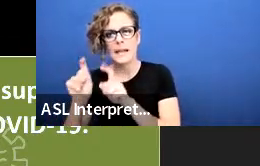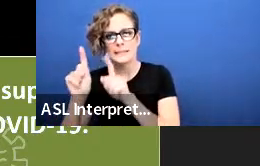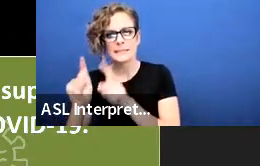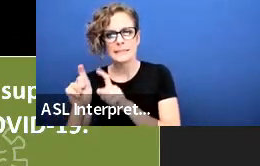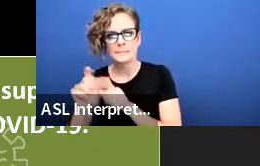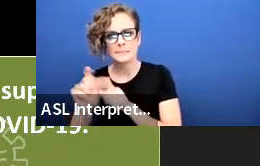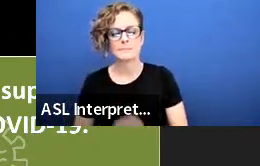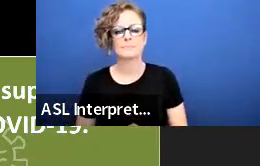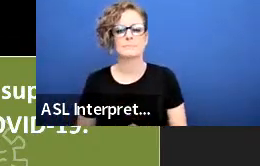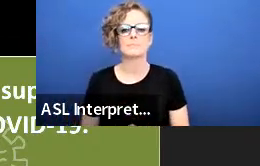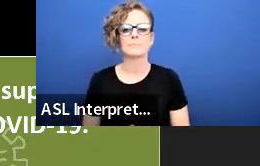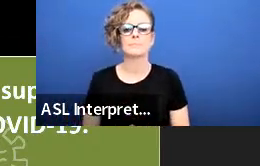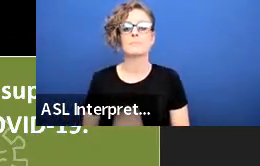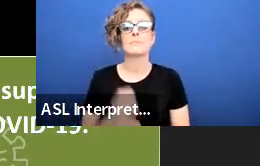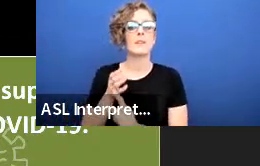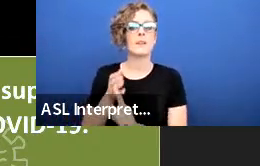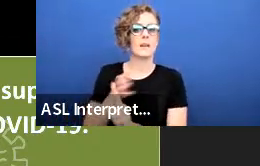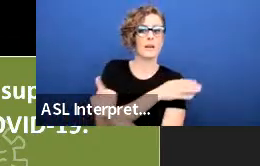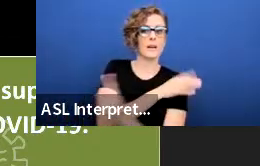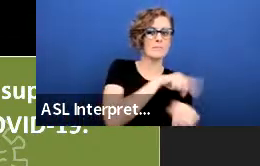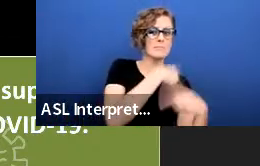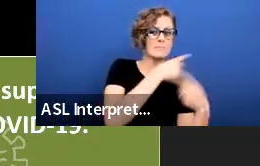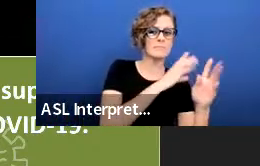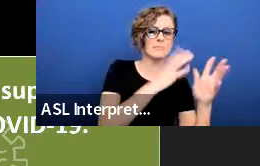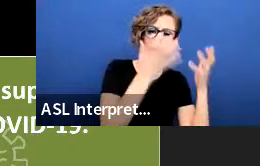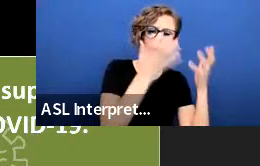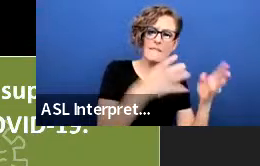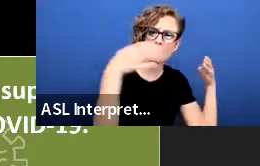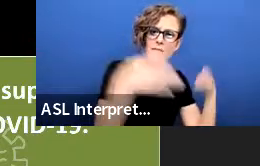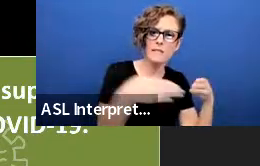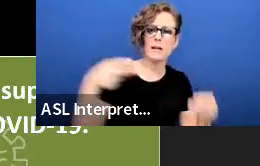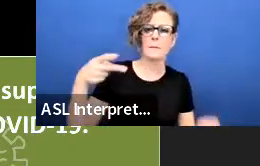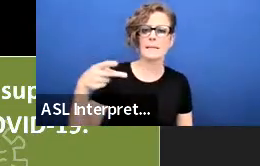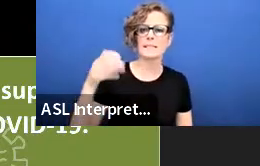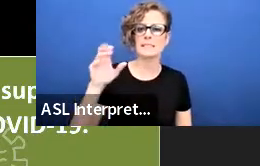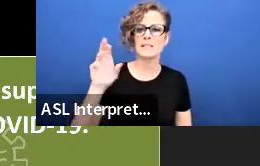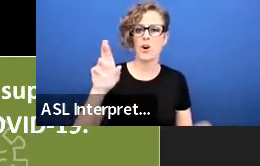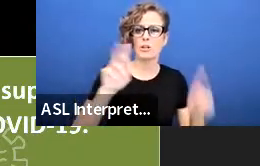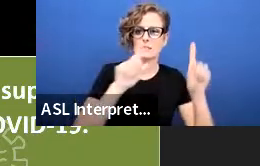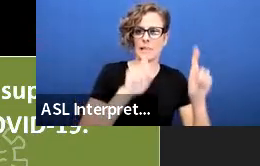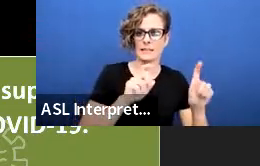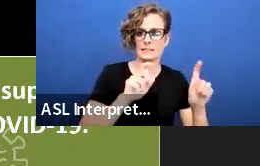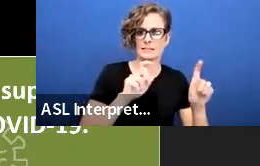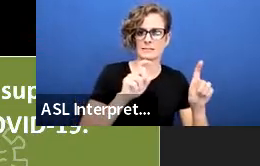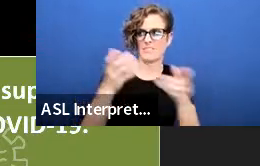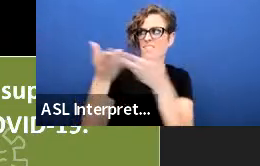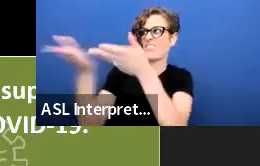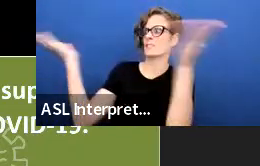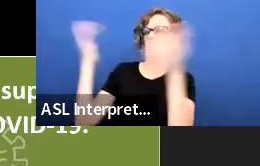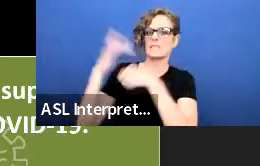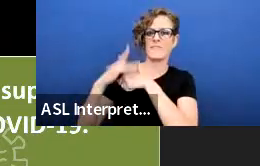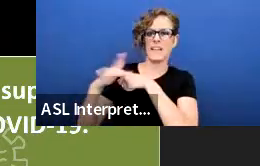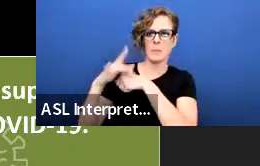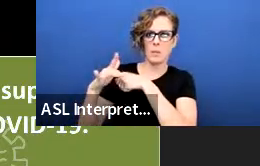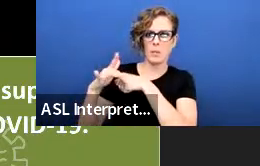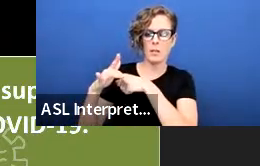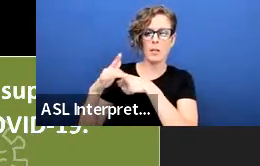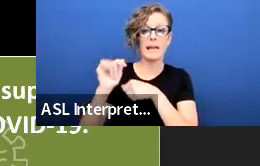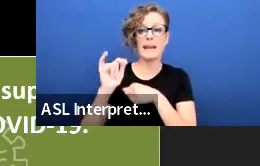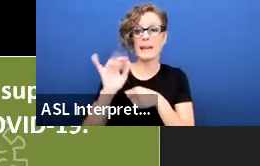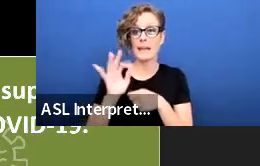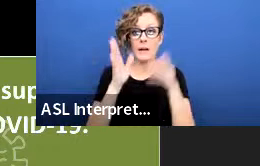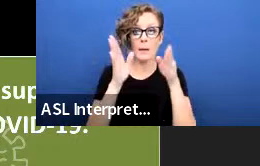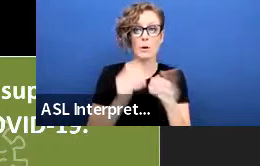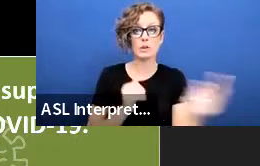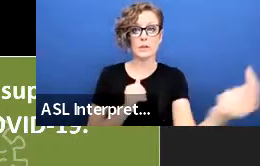really focused on PCR tests because that's what's been available to us. And we've been really focused on providing testing to anyone that comes to our testing